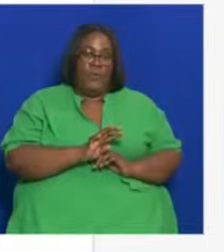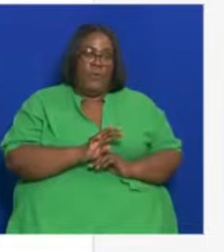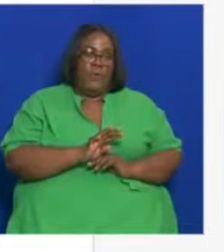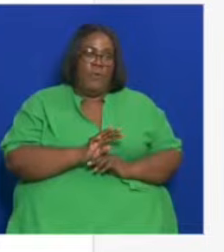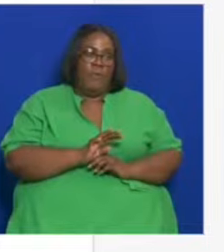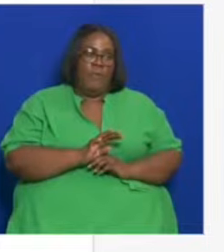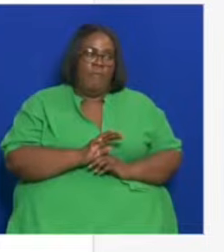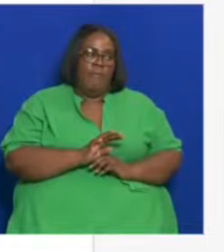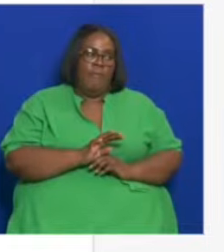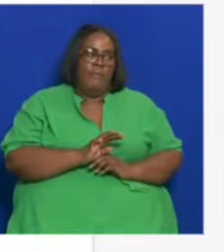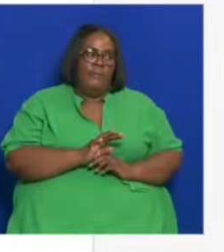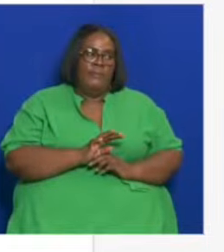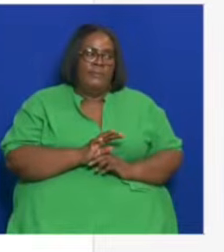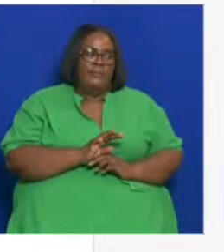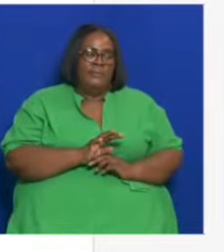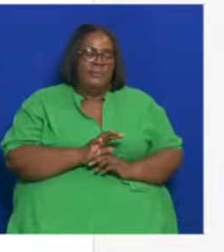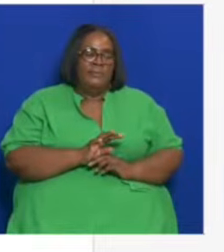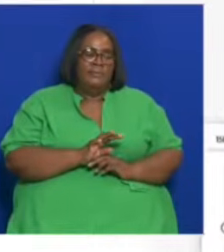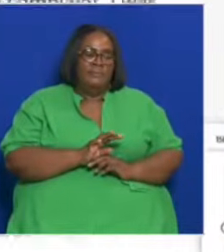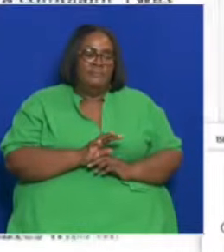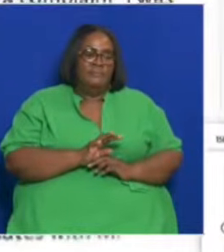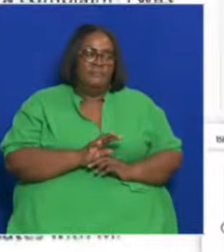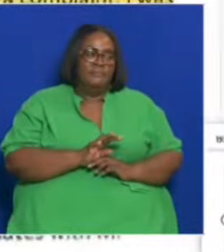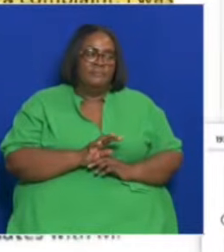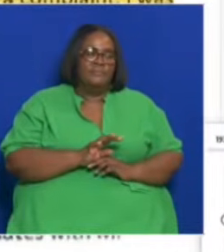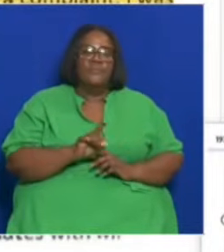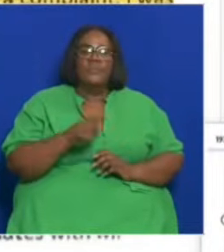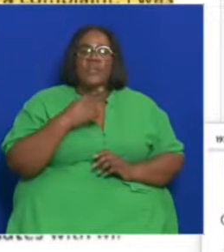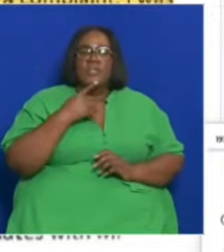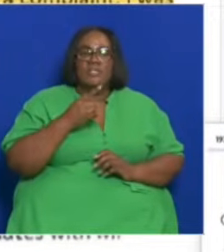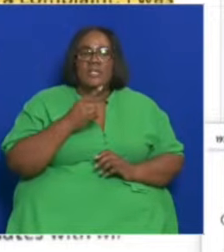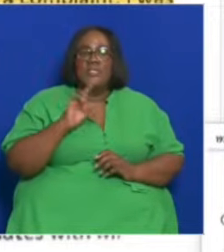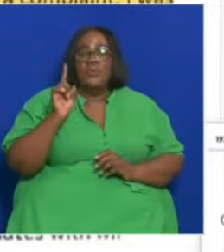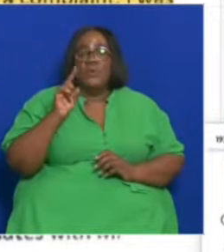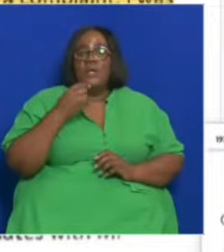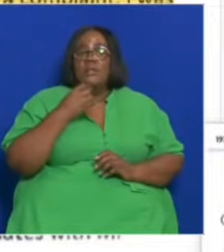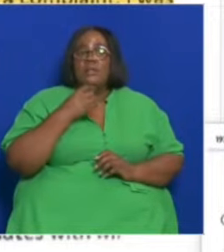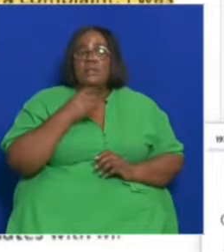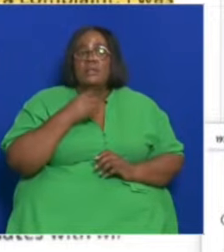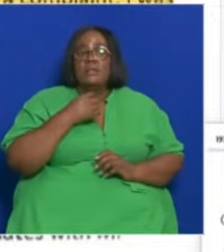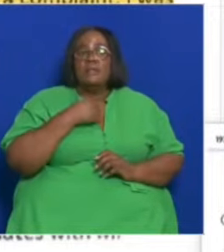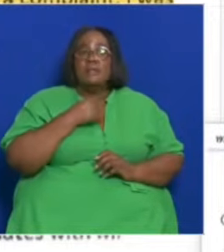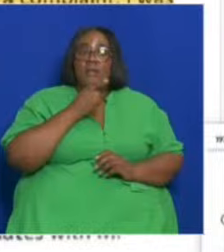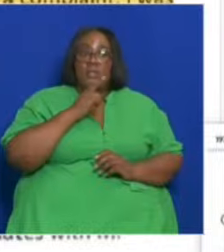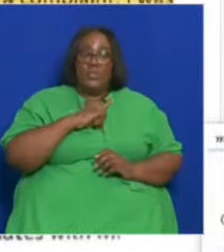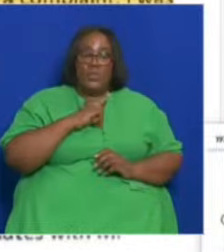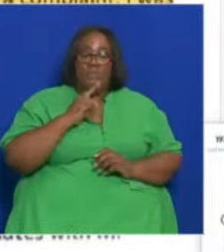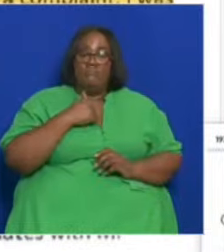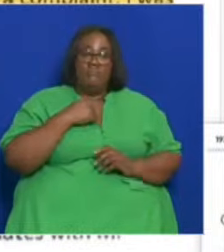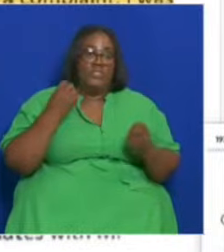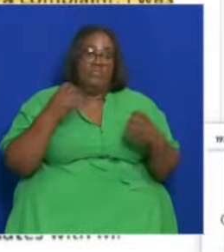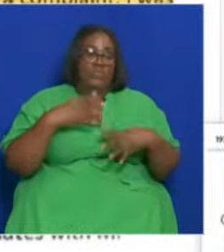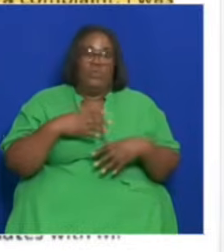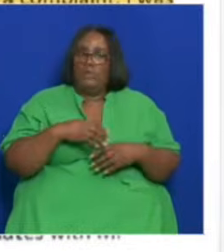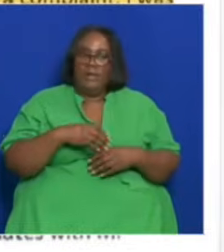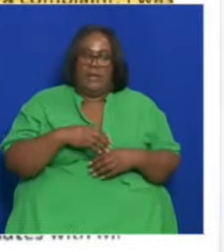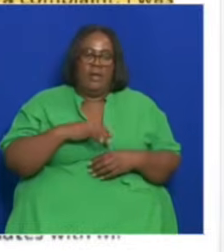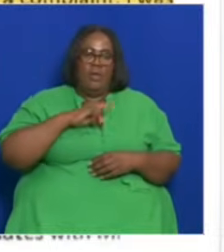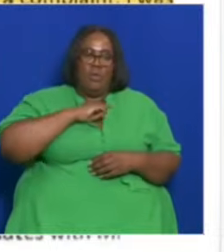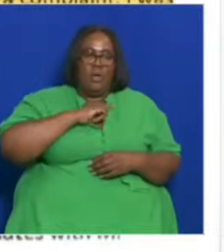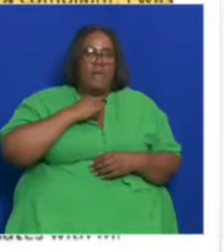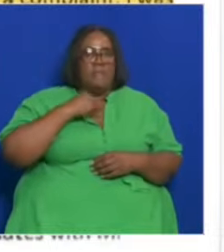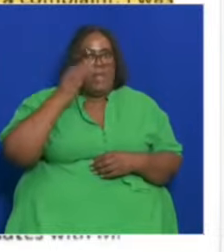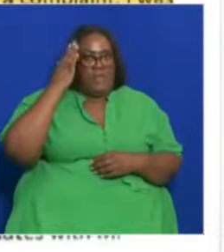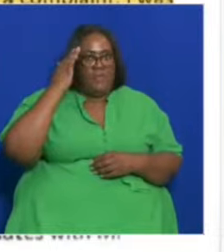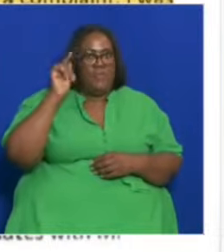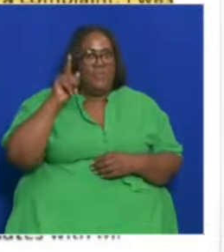And it says, what I was told was not a surprise to me because I knew it was based on jealousy and hatred by Sesoko